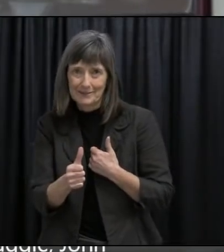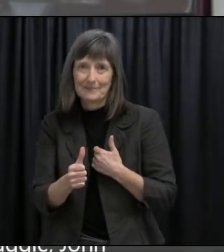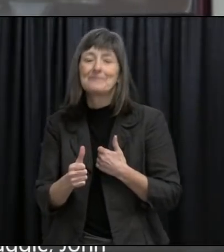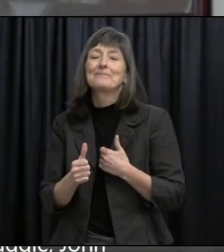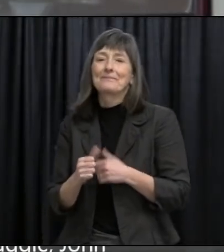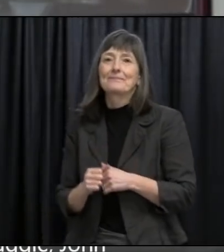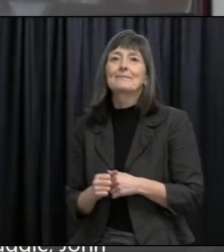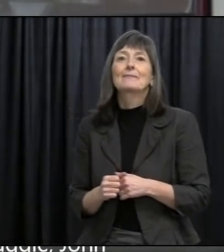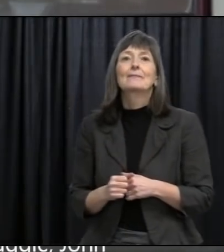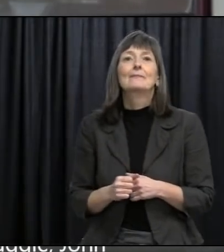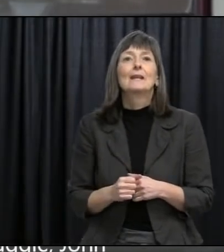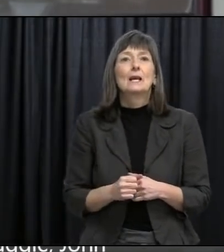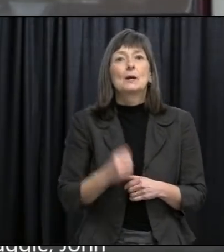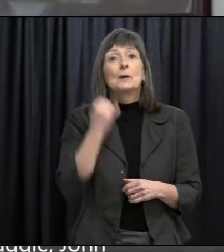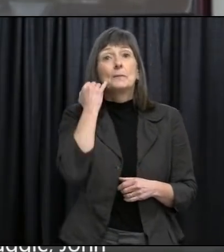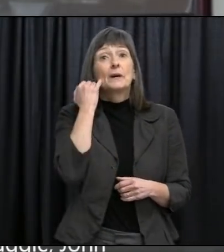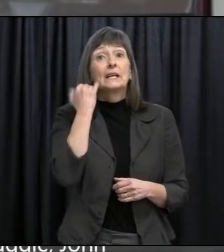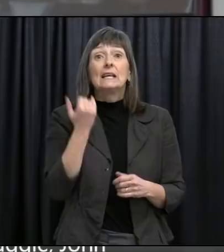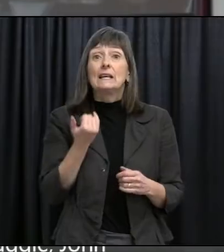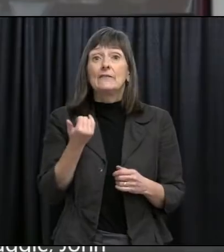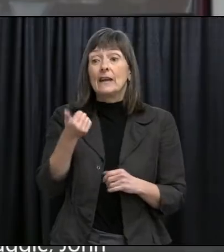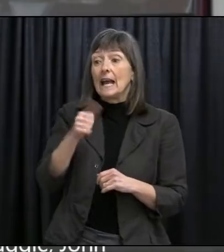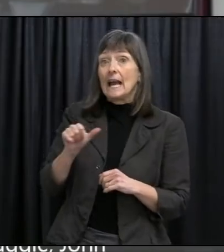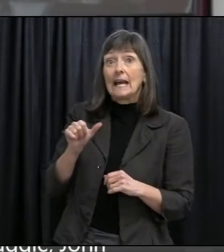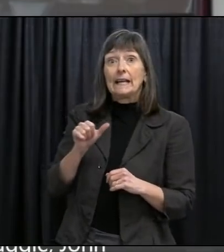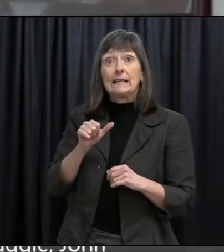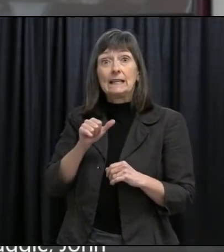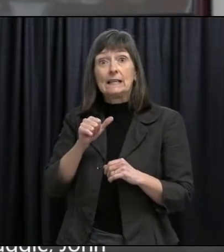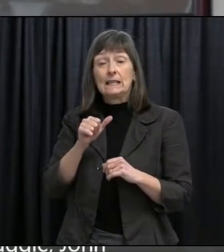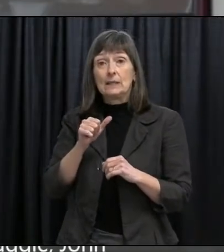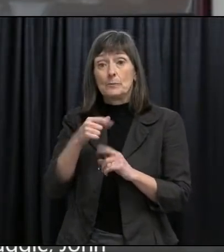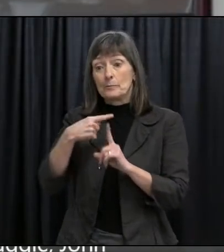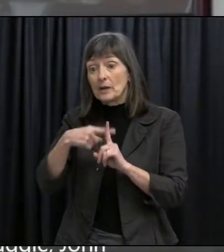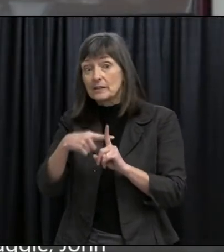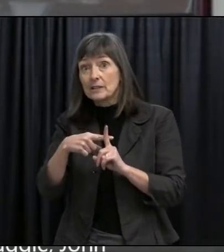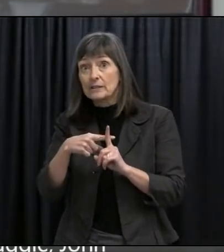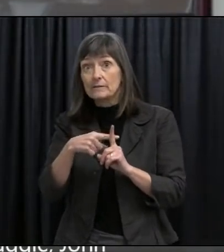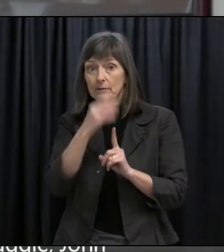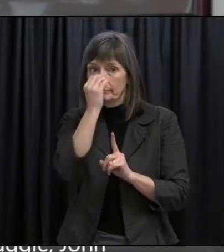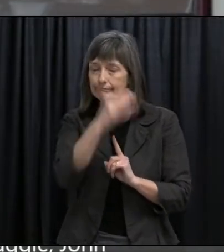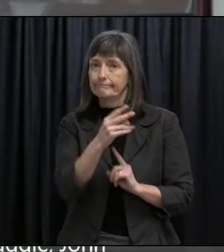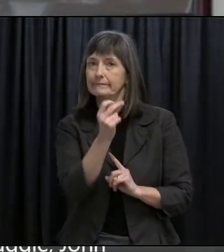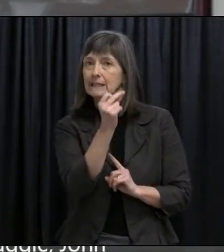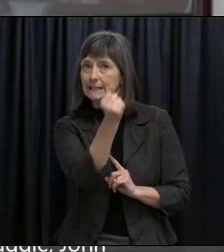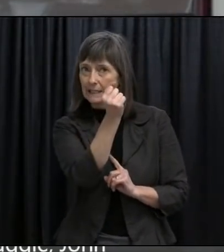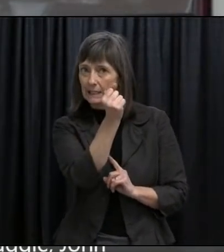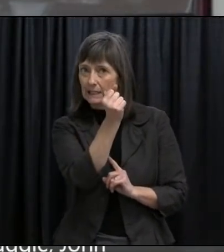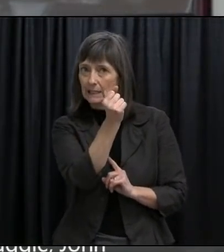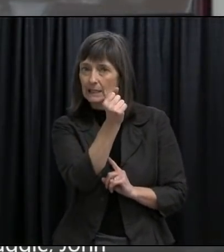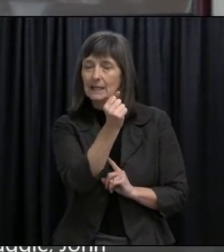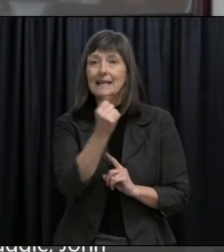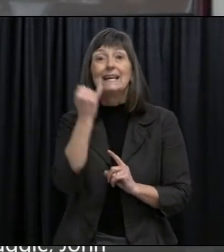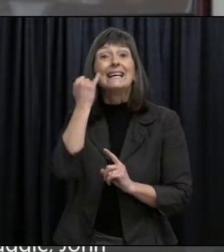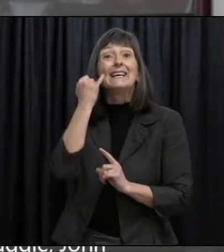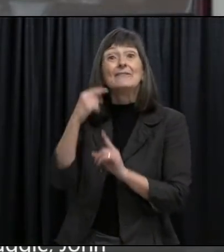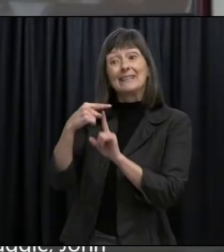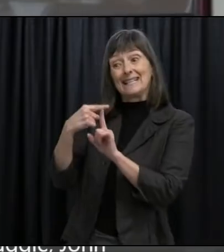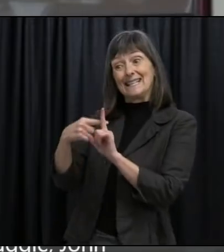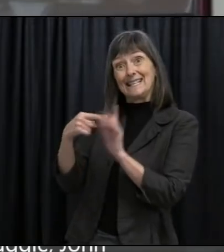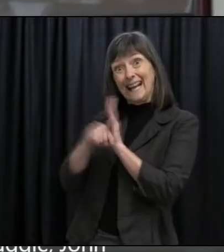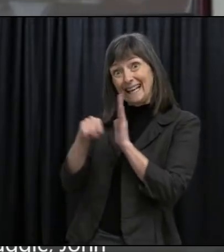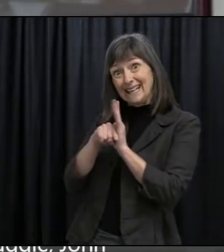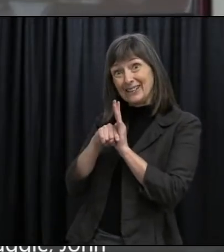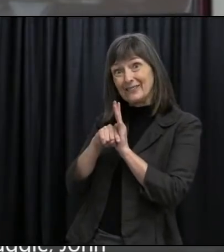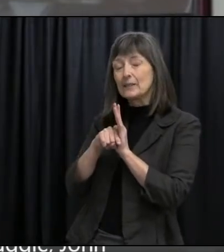immediately as soon as any positive comes, be it presumptive or confirmed, but they are not notified of a negative until we know it's truly